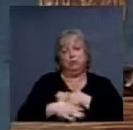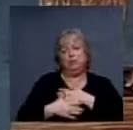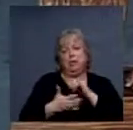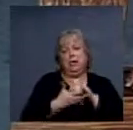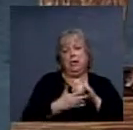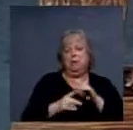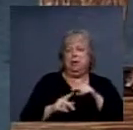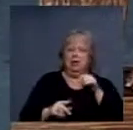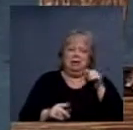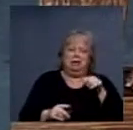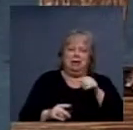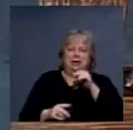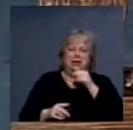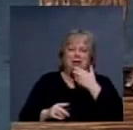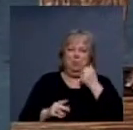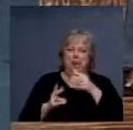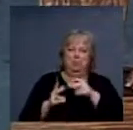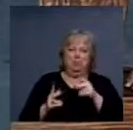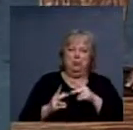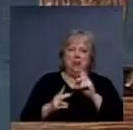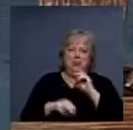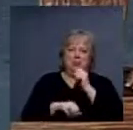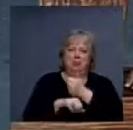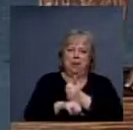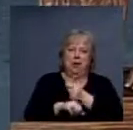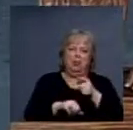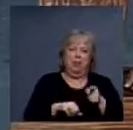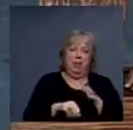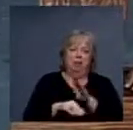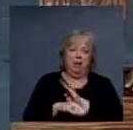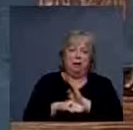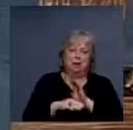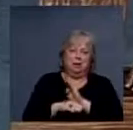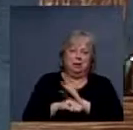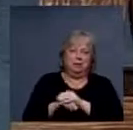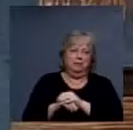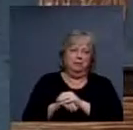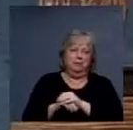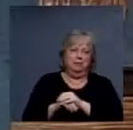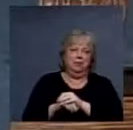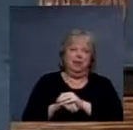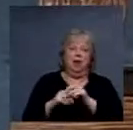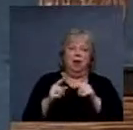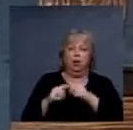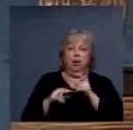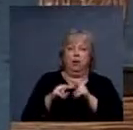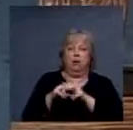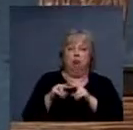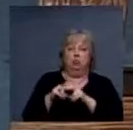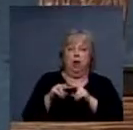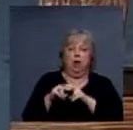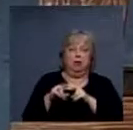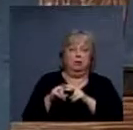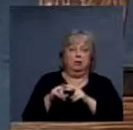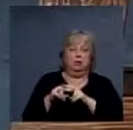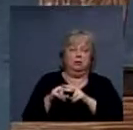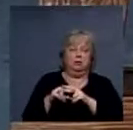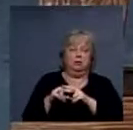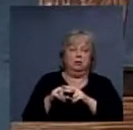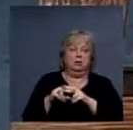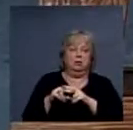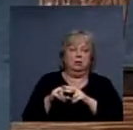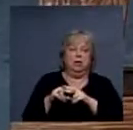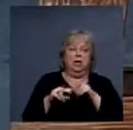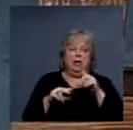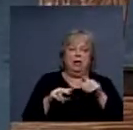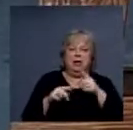But this is not the best place for this business. And when the trains, this is a